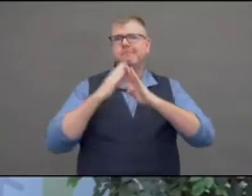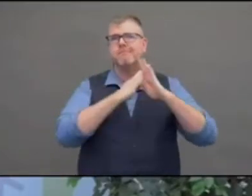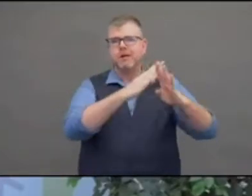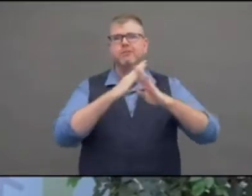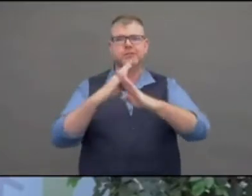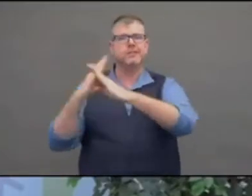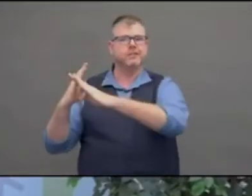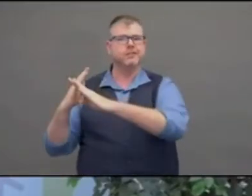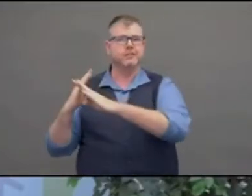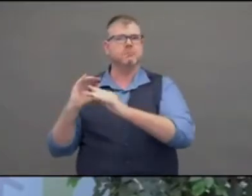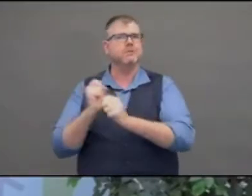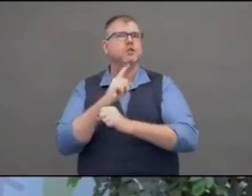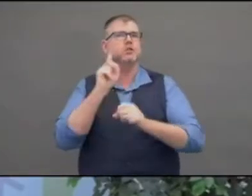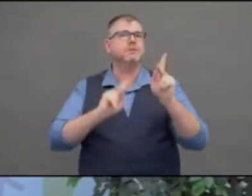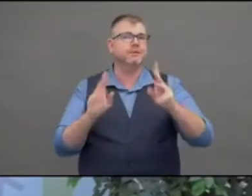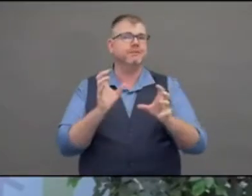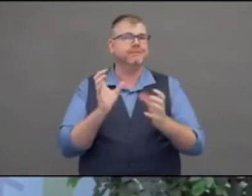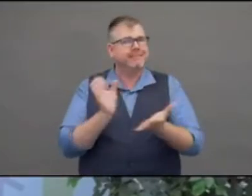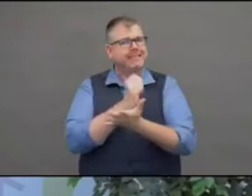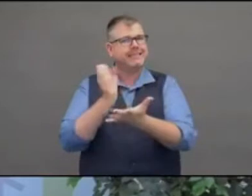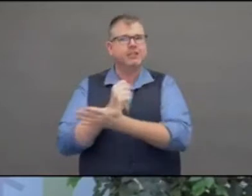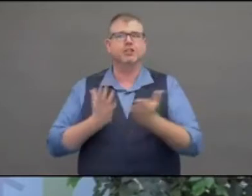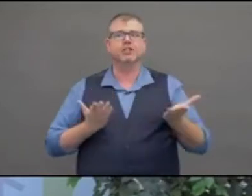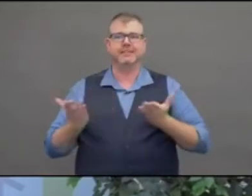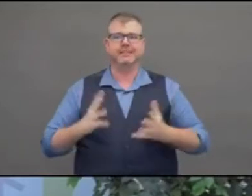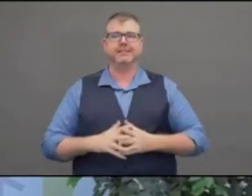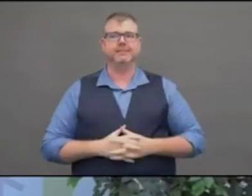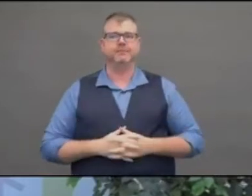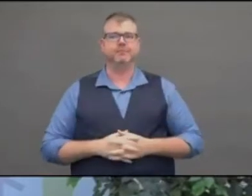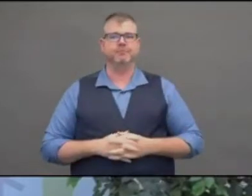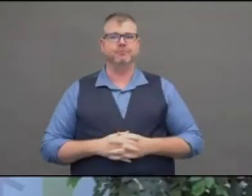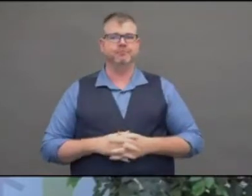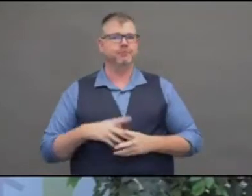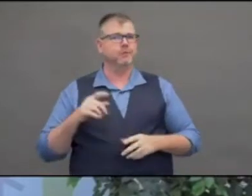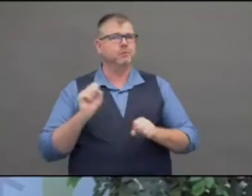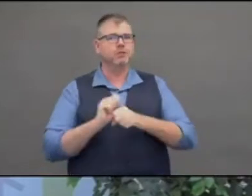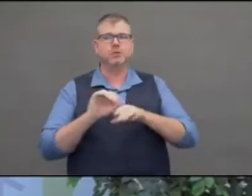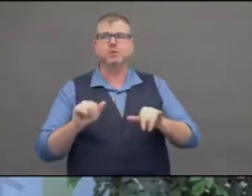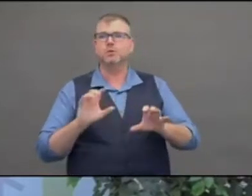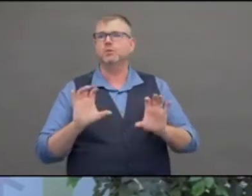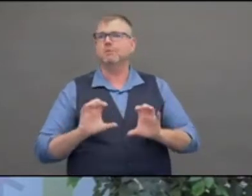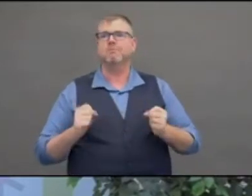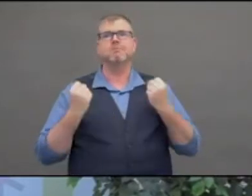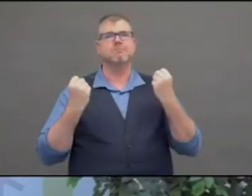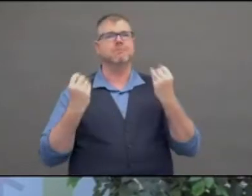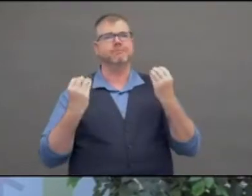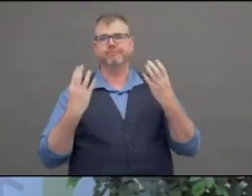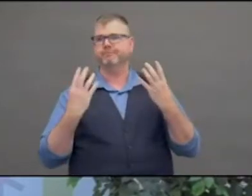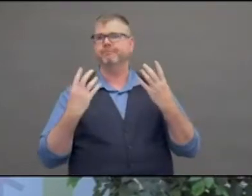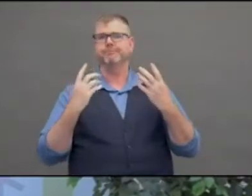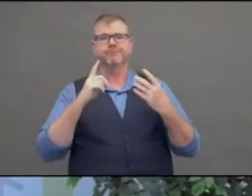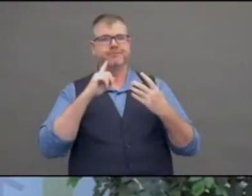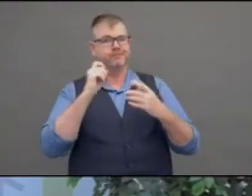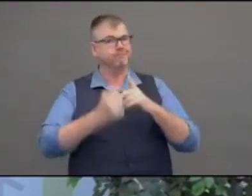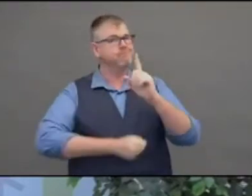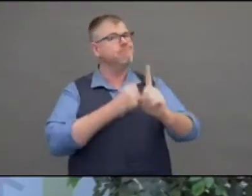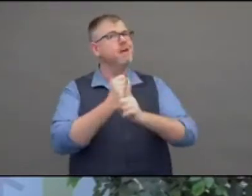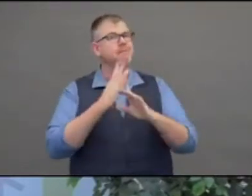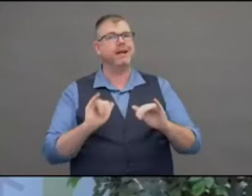an amazing work that you're doing. I think many of us have been impacted by cancer in our families. We at